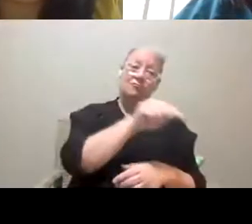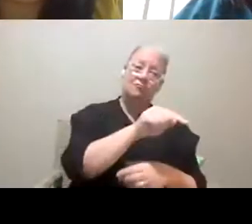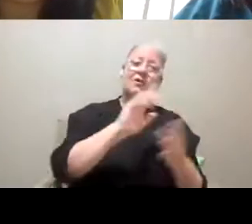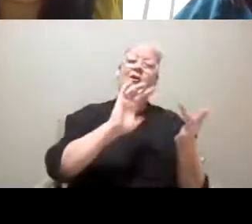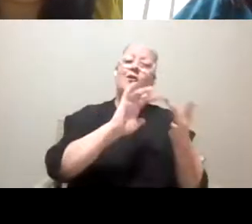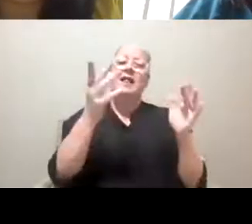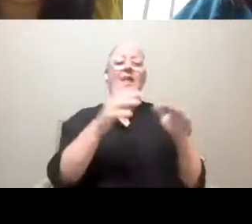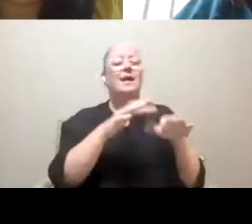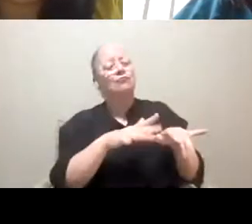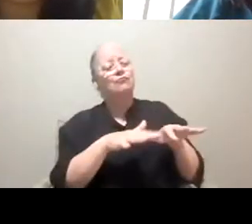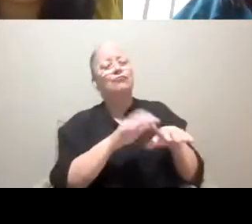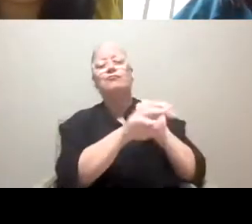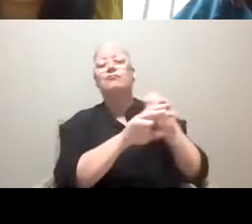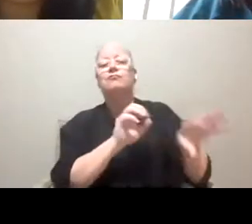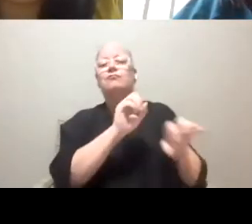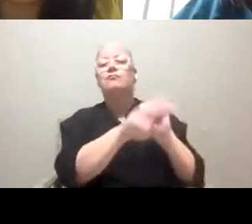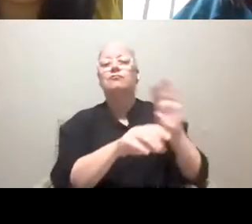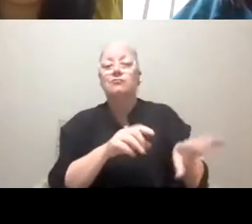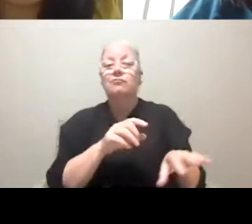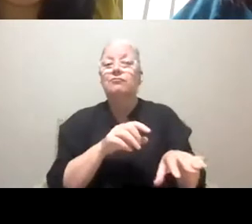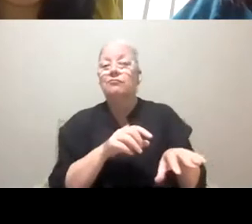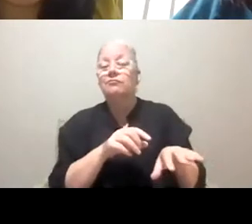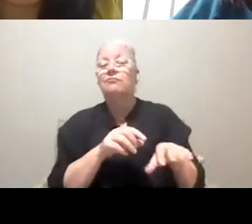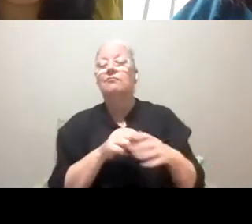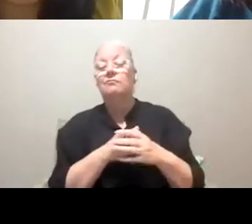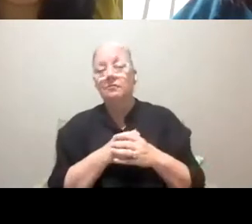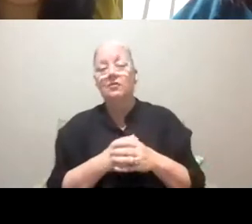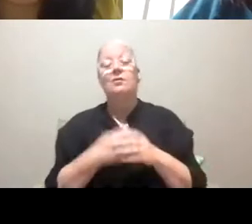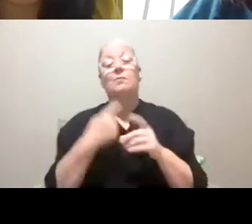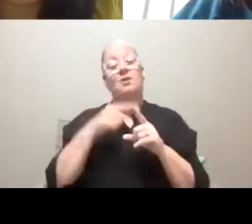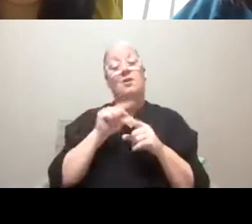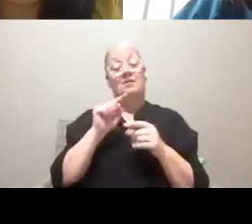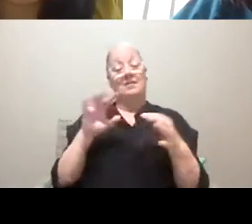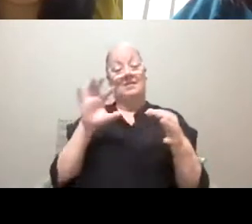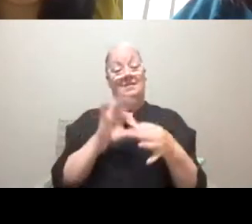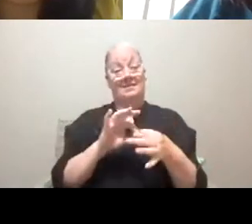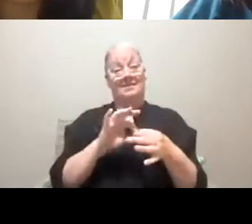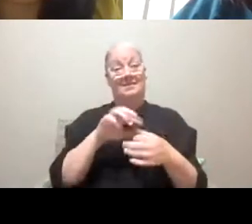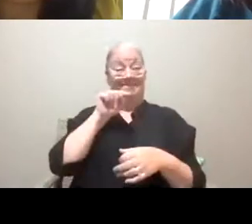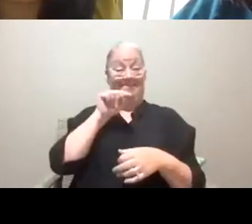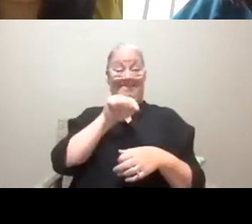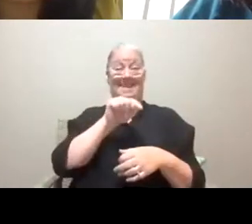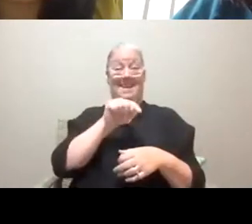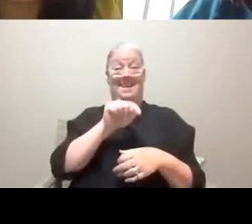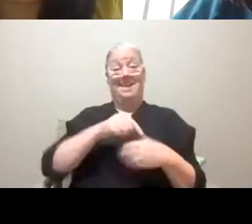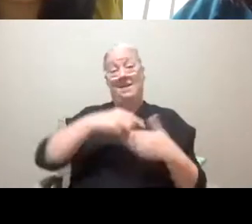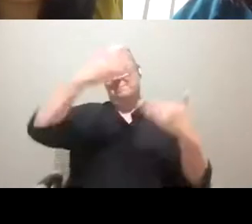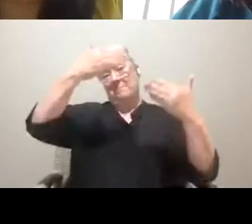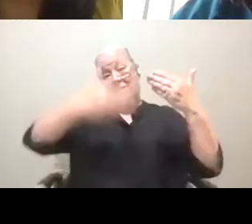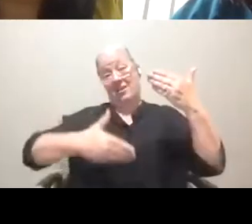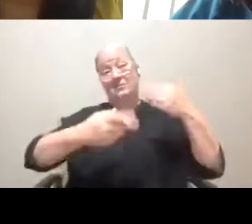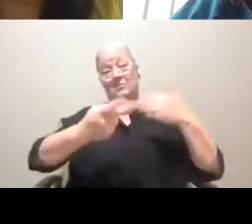will also find the link to our landing page in the chat.